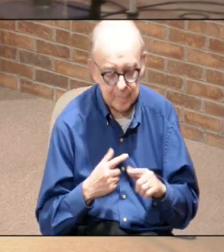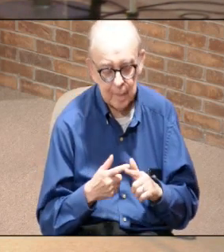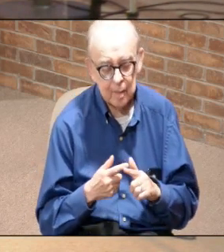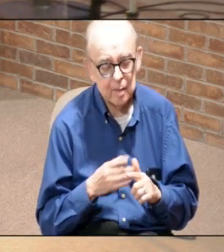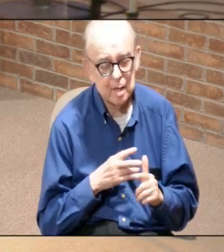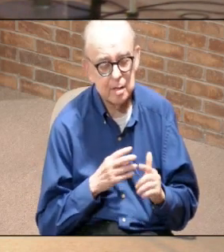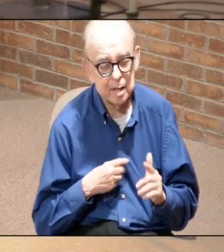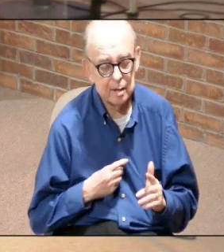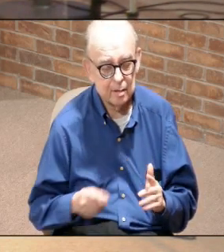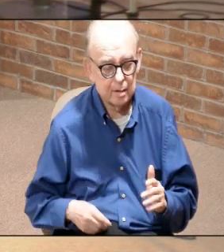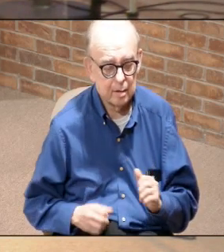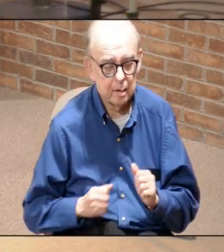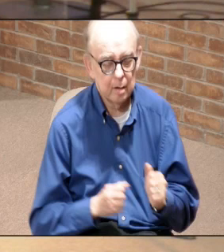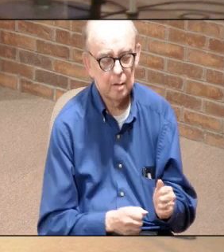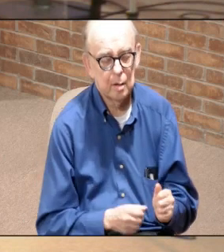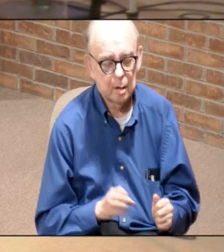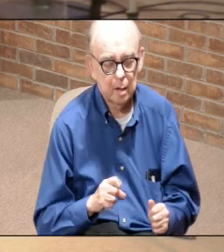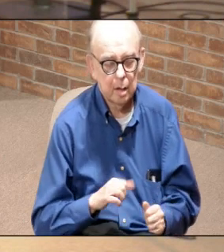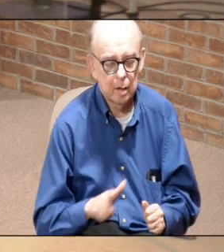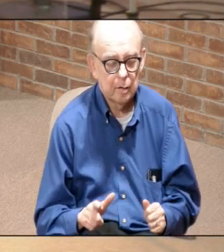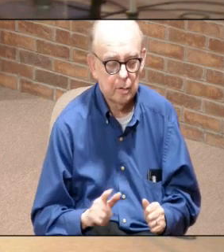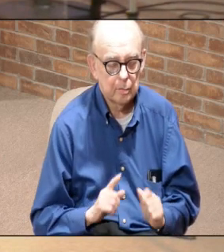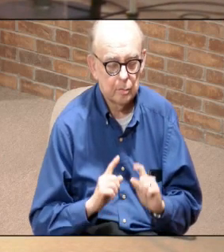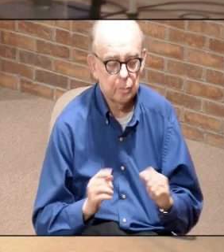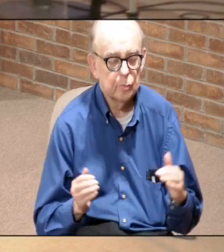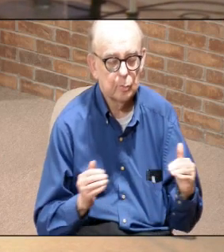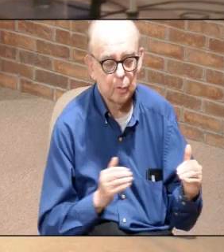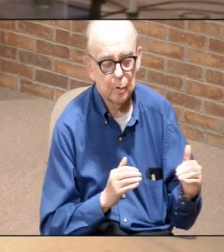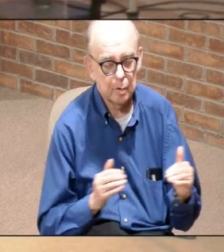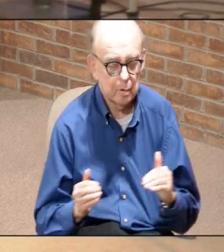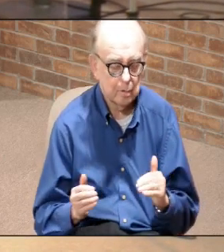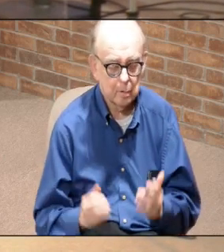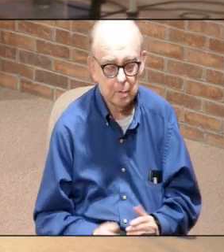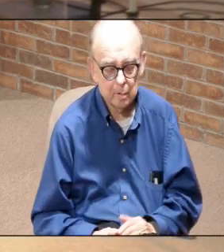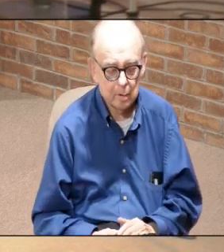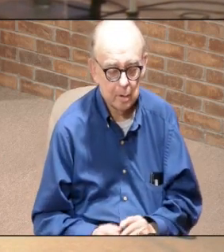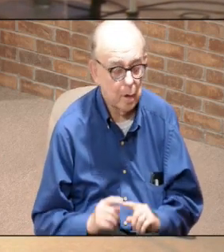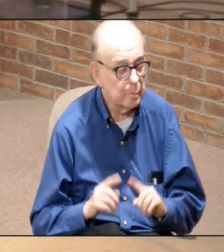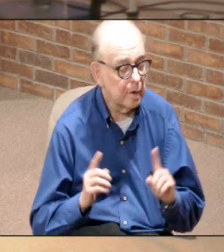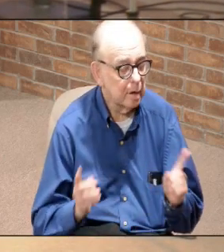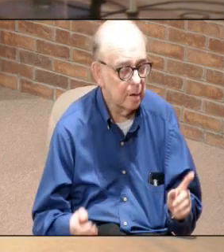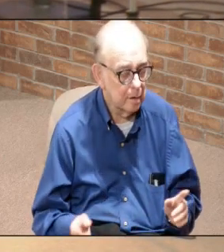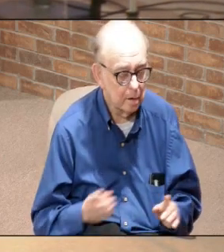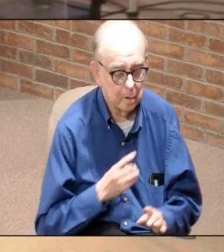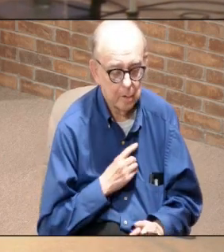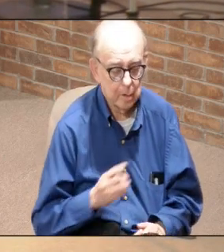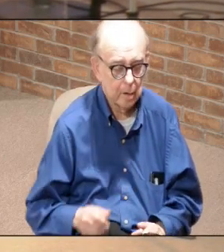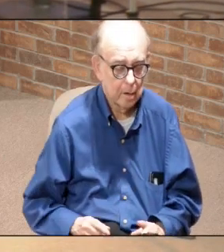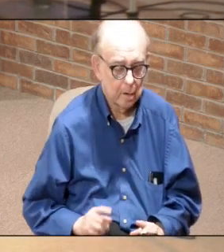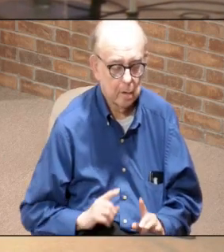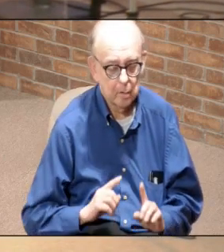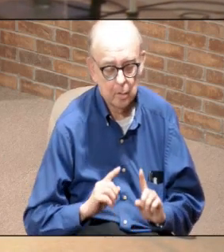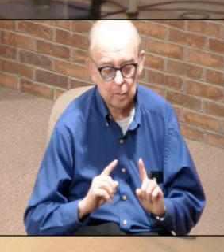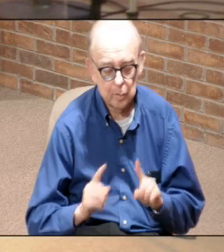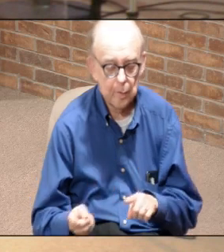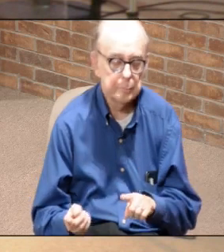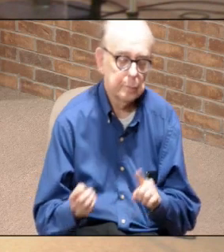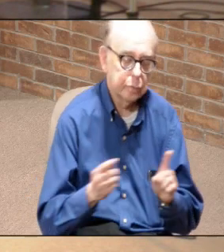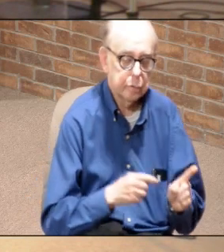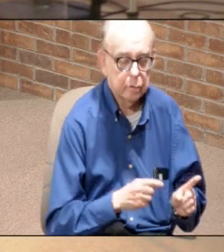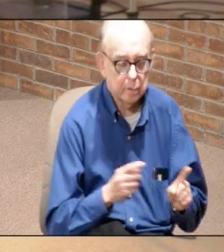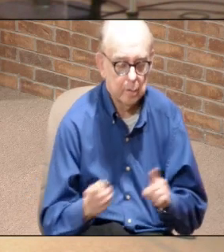David were following Saul to war. Okay? But David kept going back and